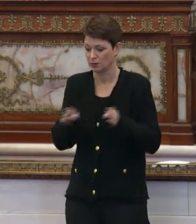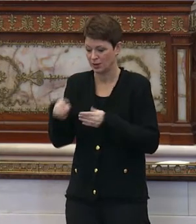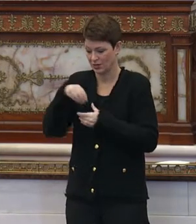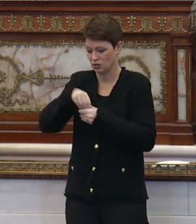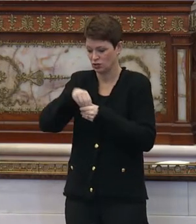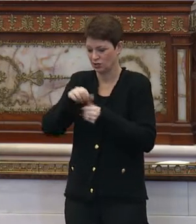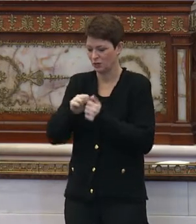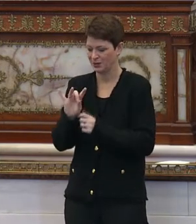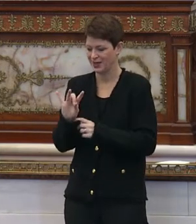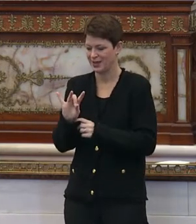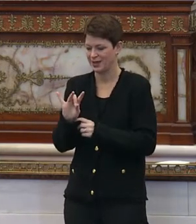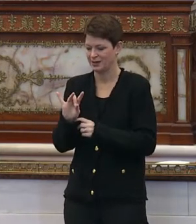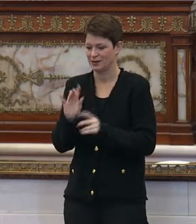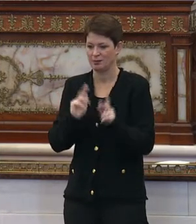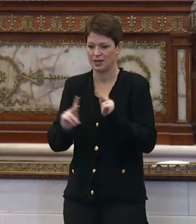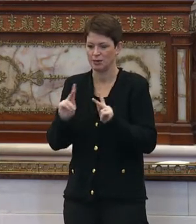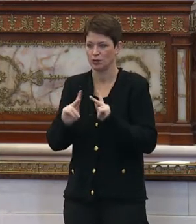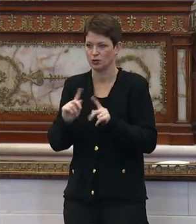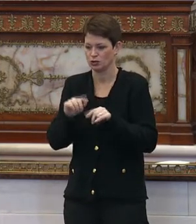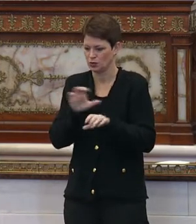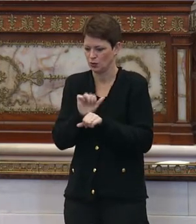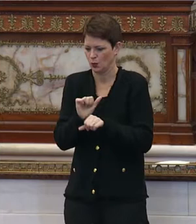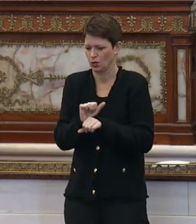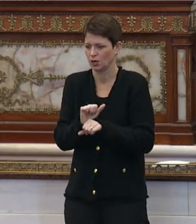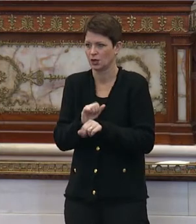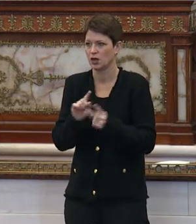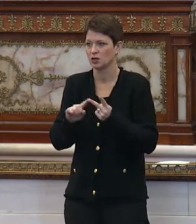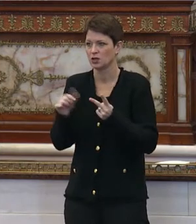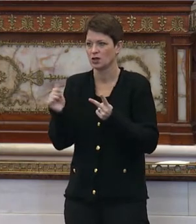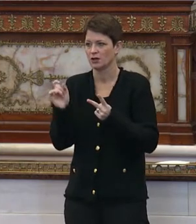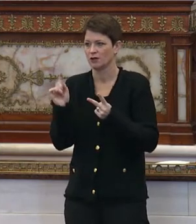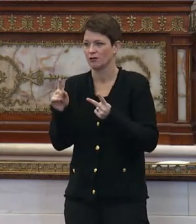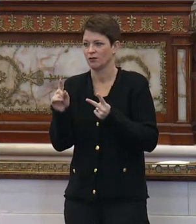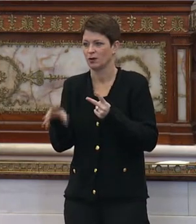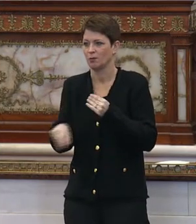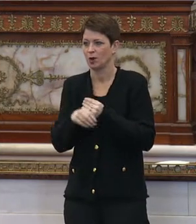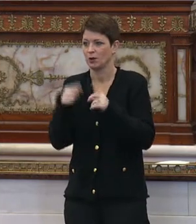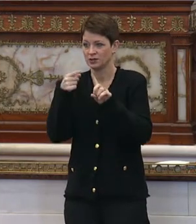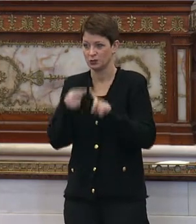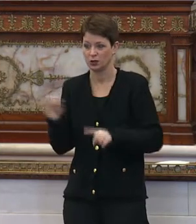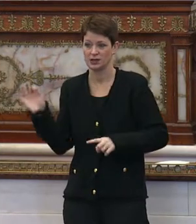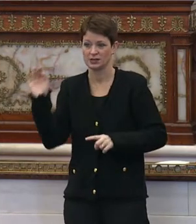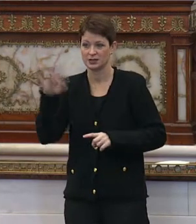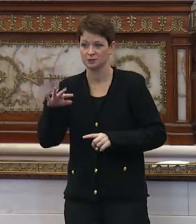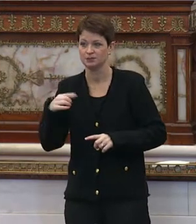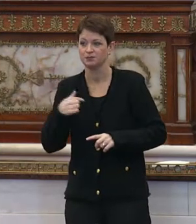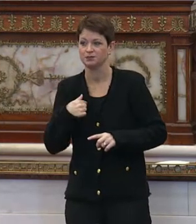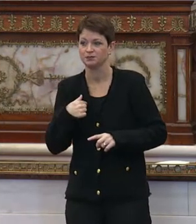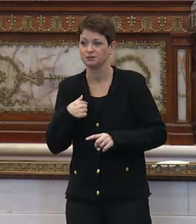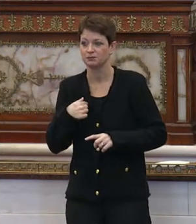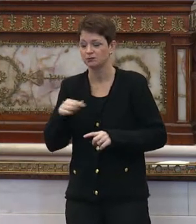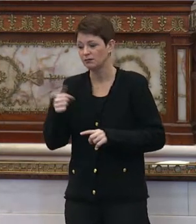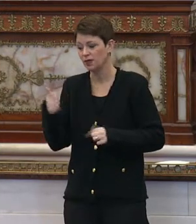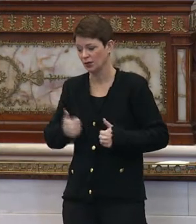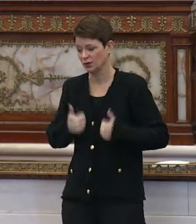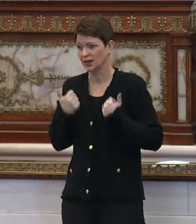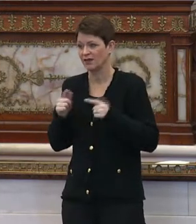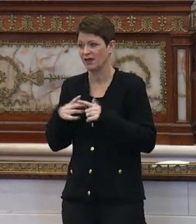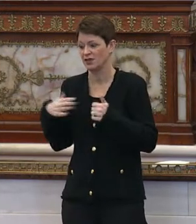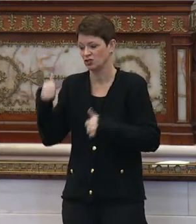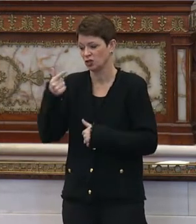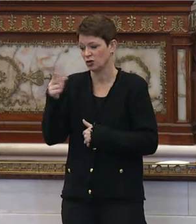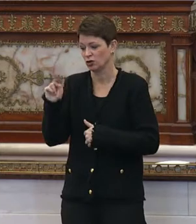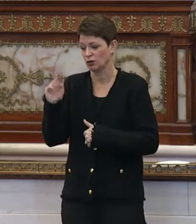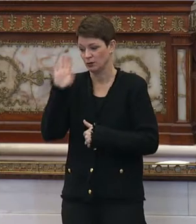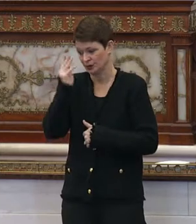internally to absorb it? And then one more for bonus points. I, in another life, as Chairman Green